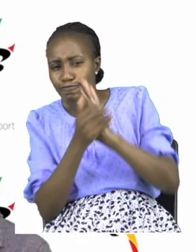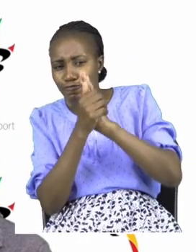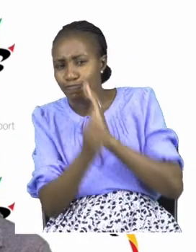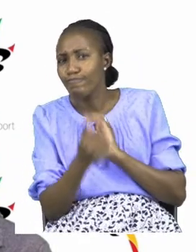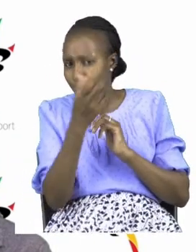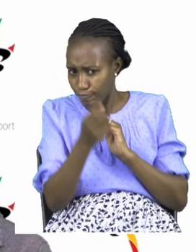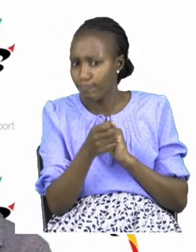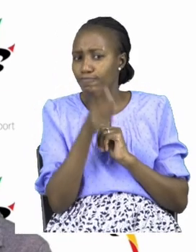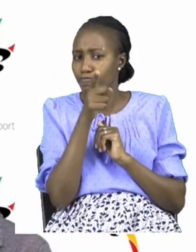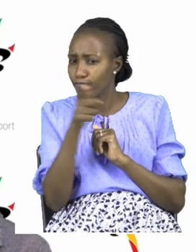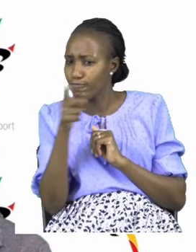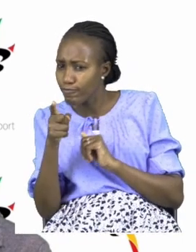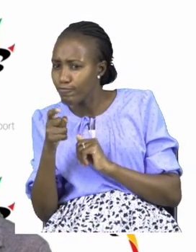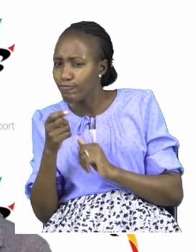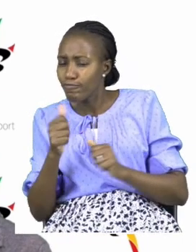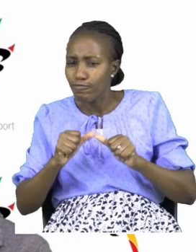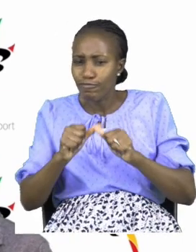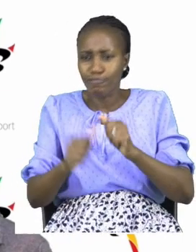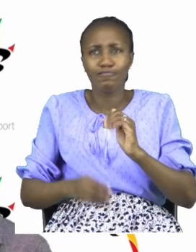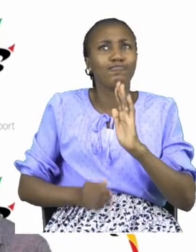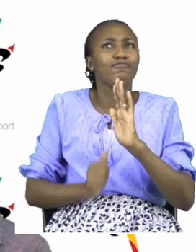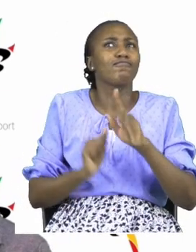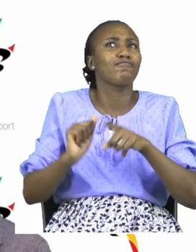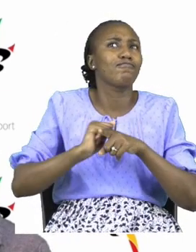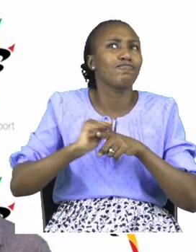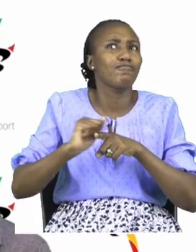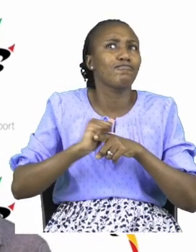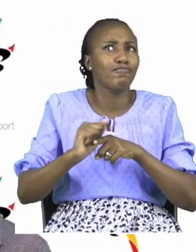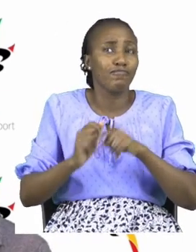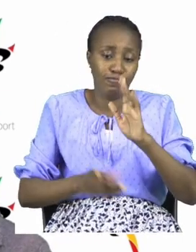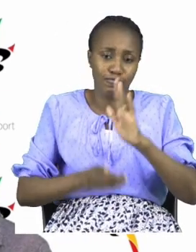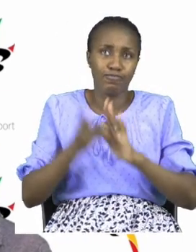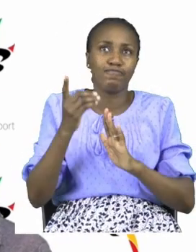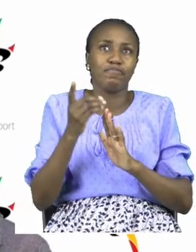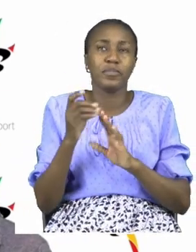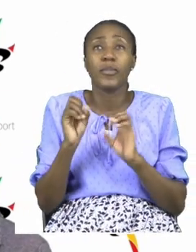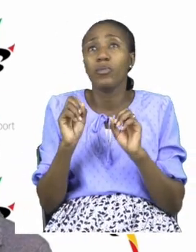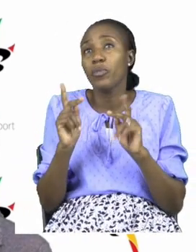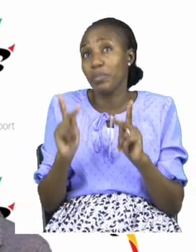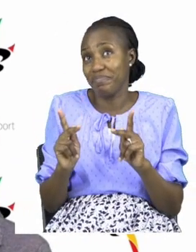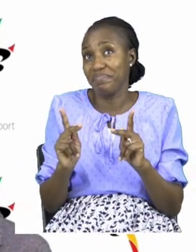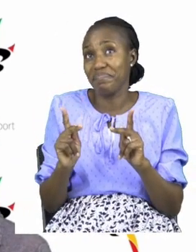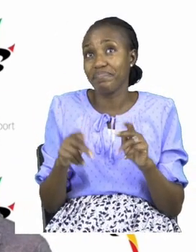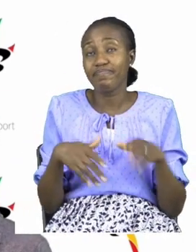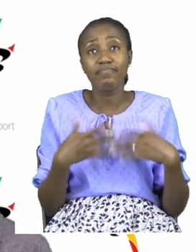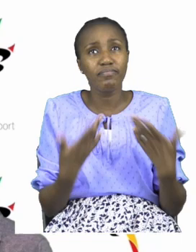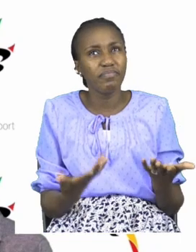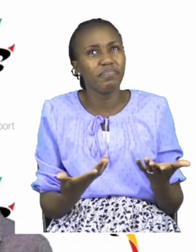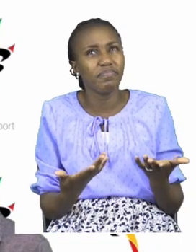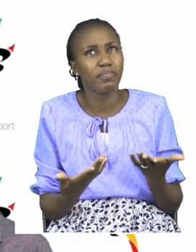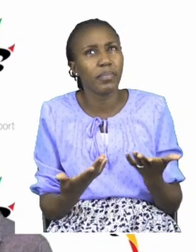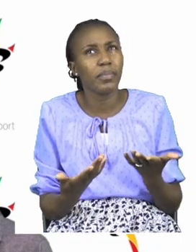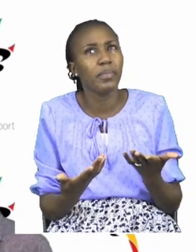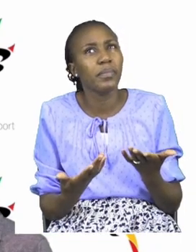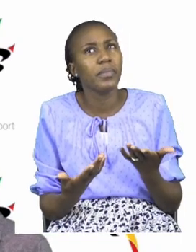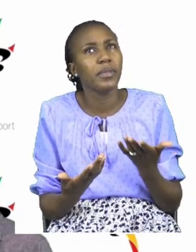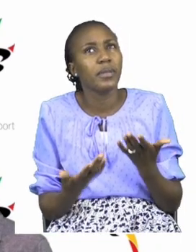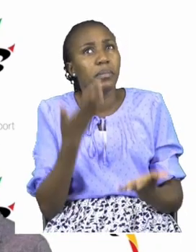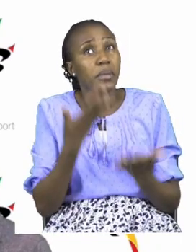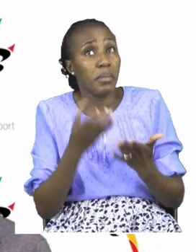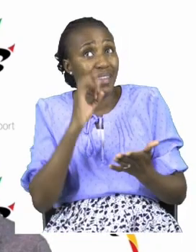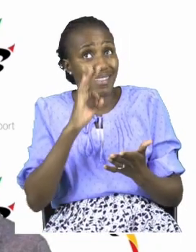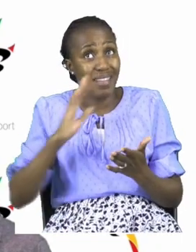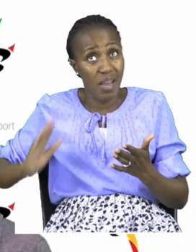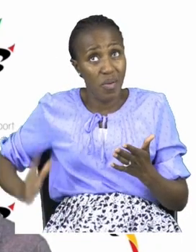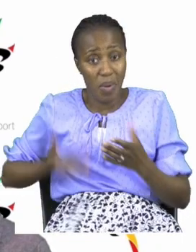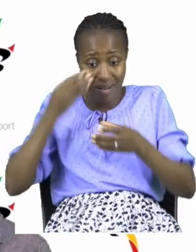keep on developing that talent. Okay, so finally, maybe you can just let us know, for anybody that wants